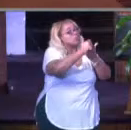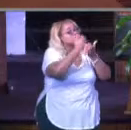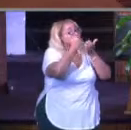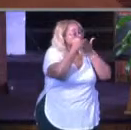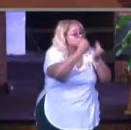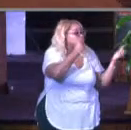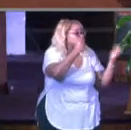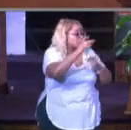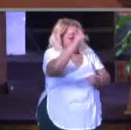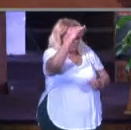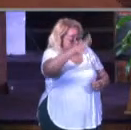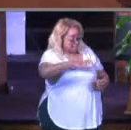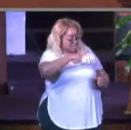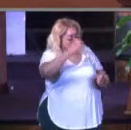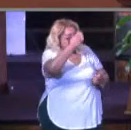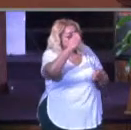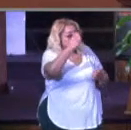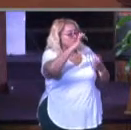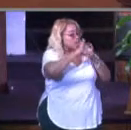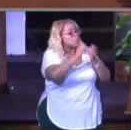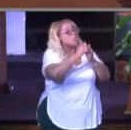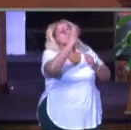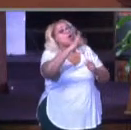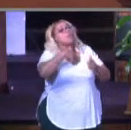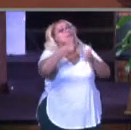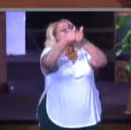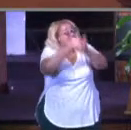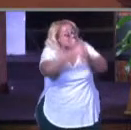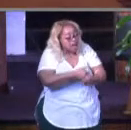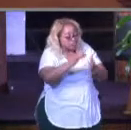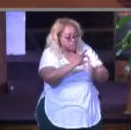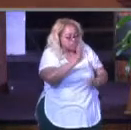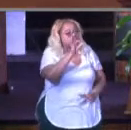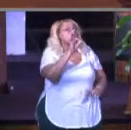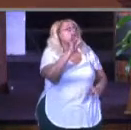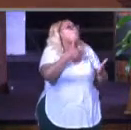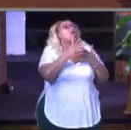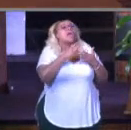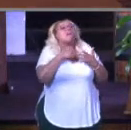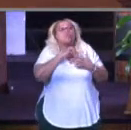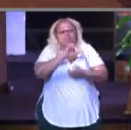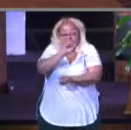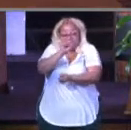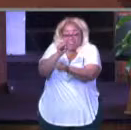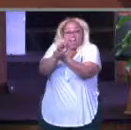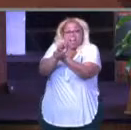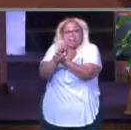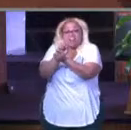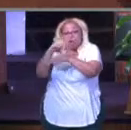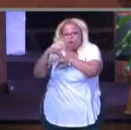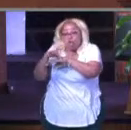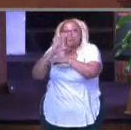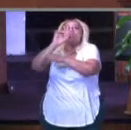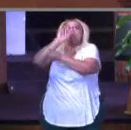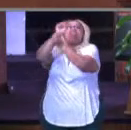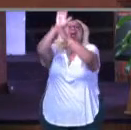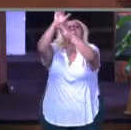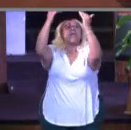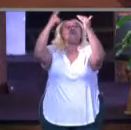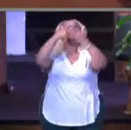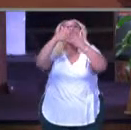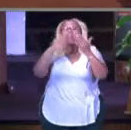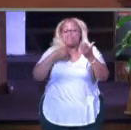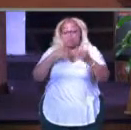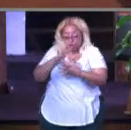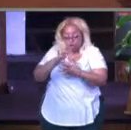Ethiopian's relationship with God. When we follow the prompting of the Spirit, whatever we bind on earth is bound in heaven.